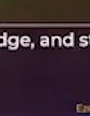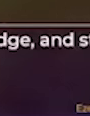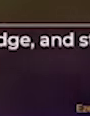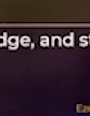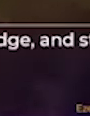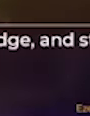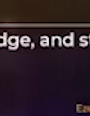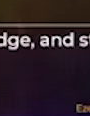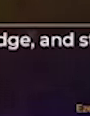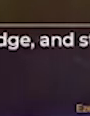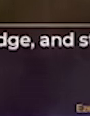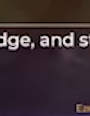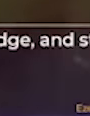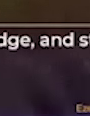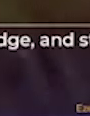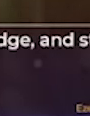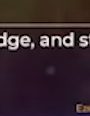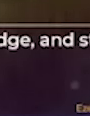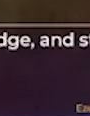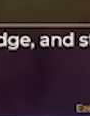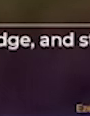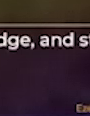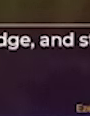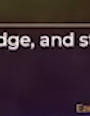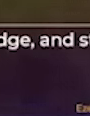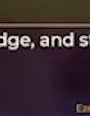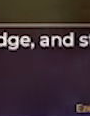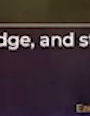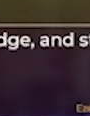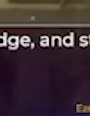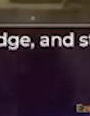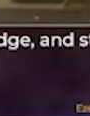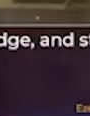region. I sought for a man